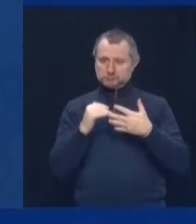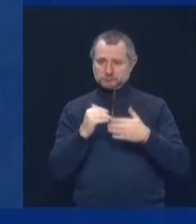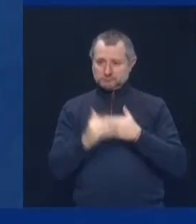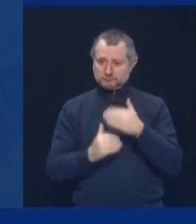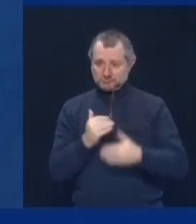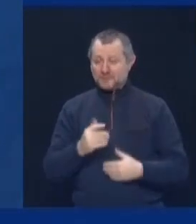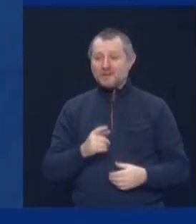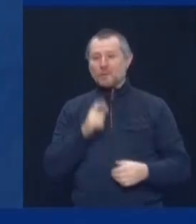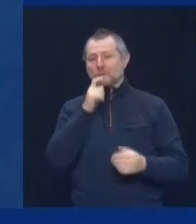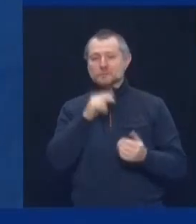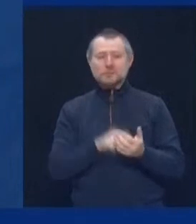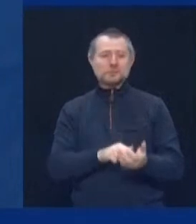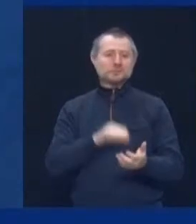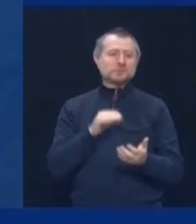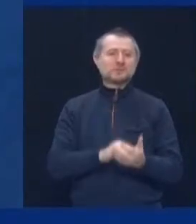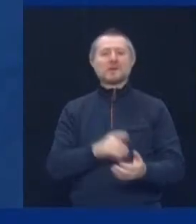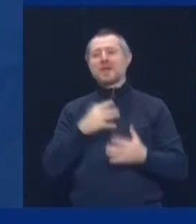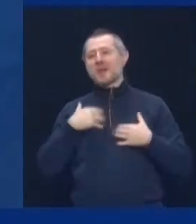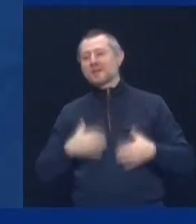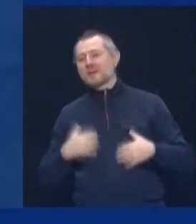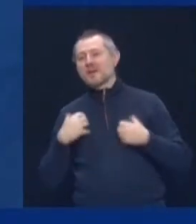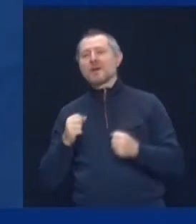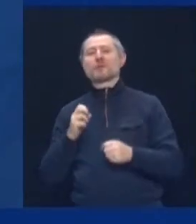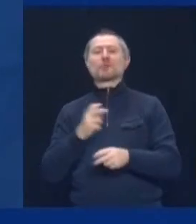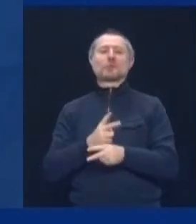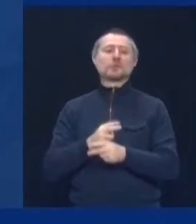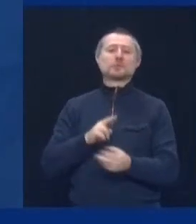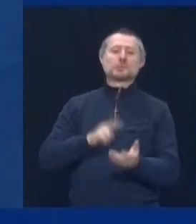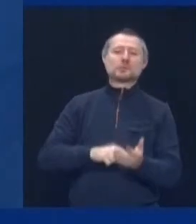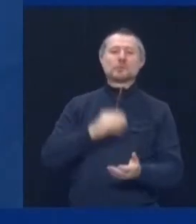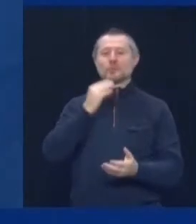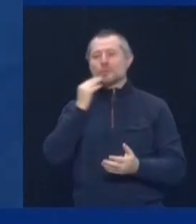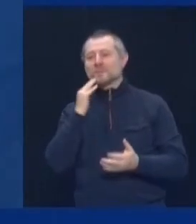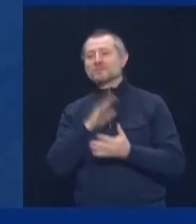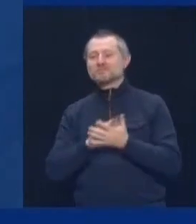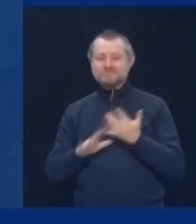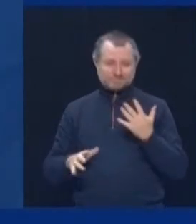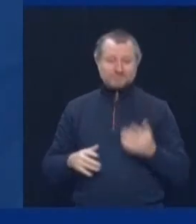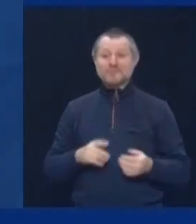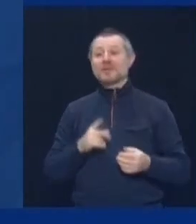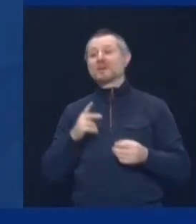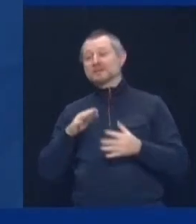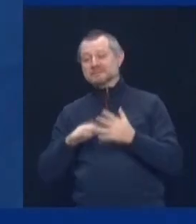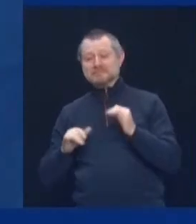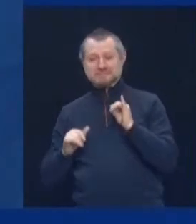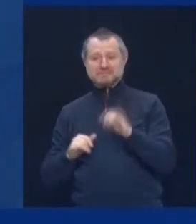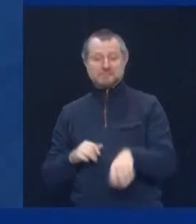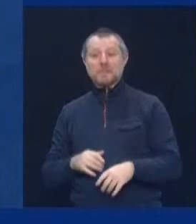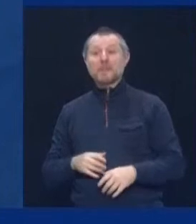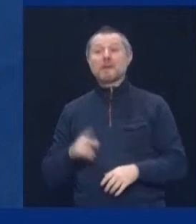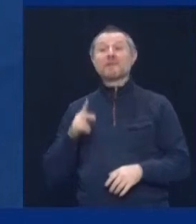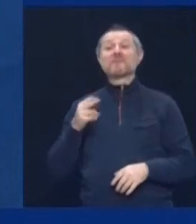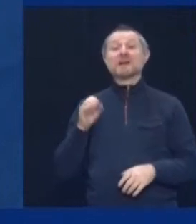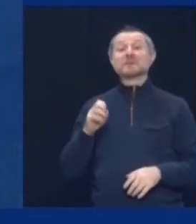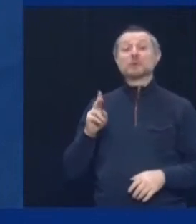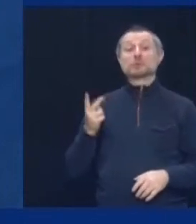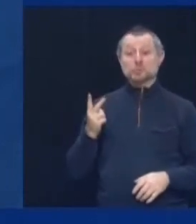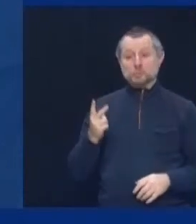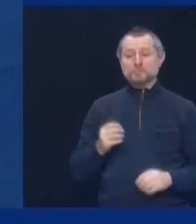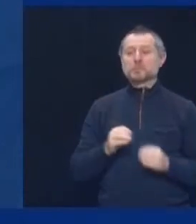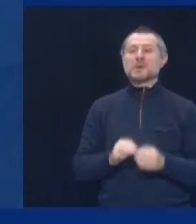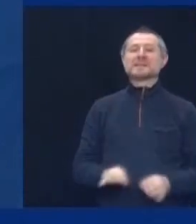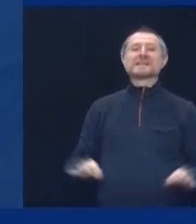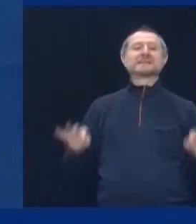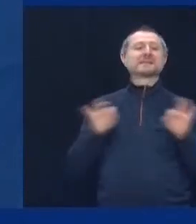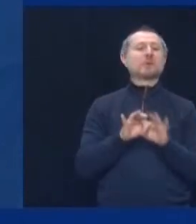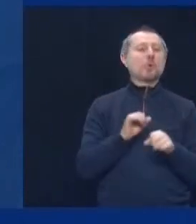care workers, et cetera. We will then move to phase 2. Phase 2 are essential workers